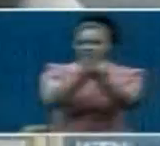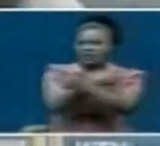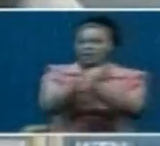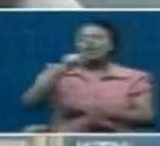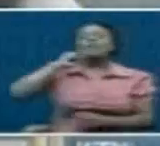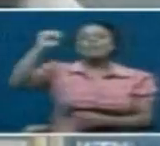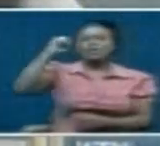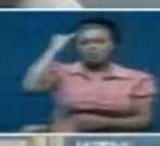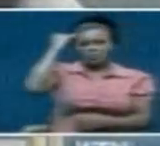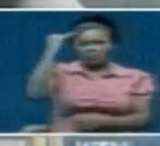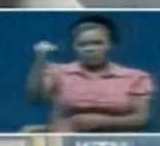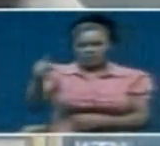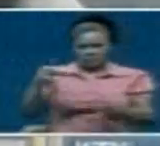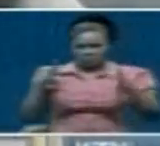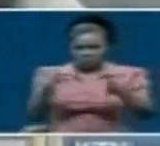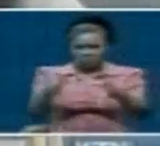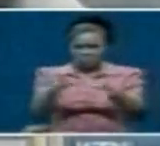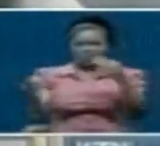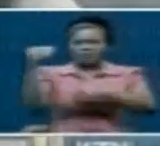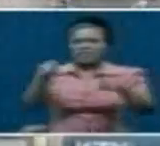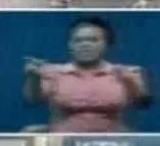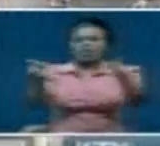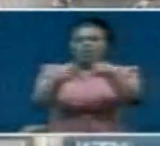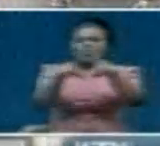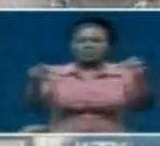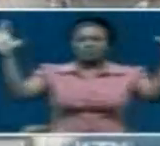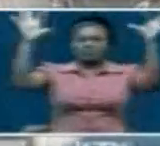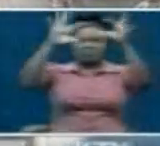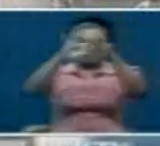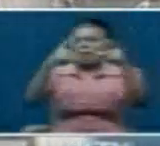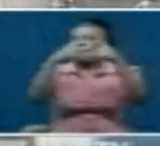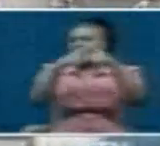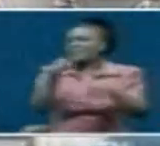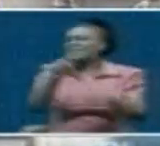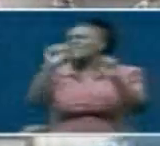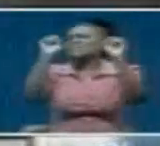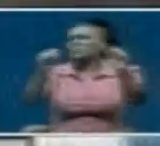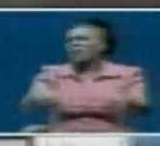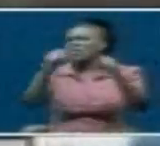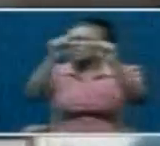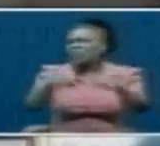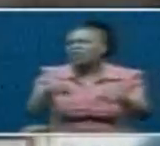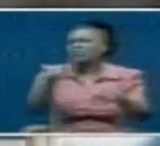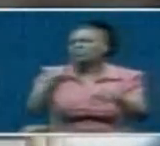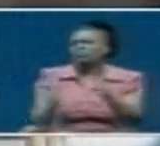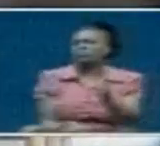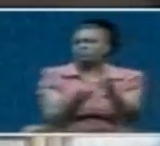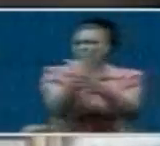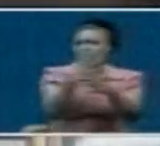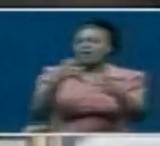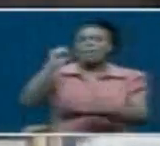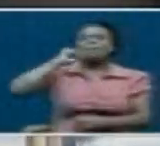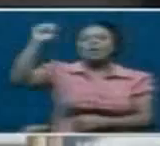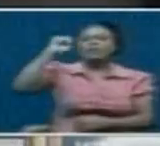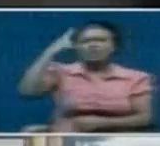ideologies, CORD's referendum push appears to be a common uniting factor, but might it be the common denominator to resuscitate the political